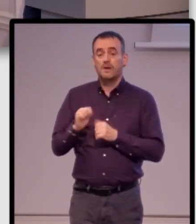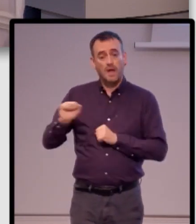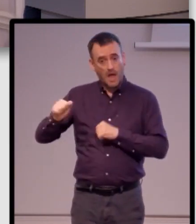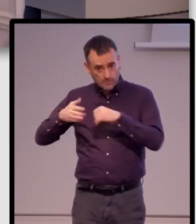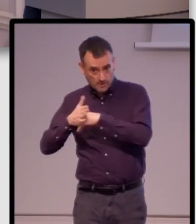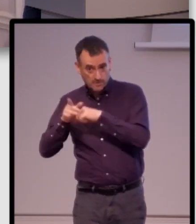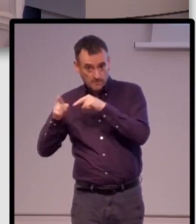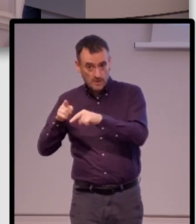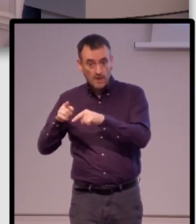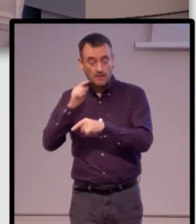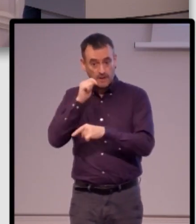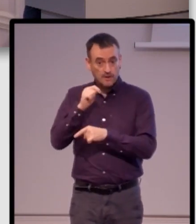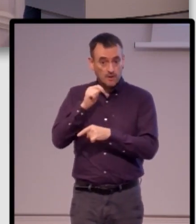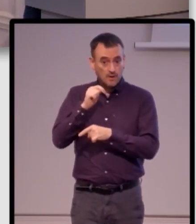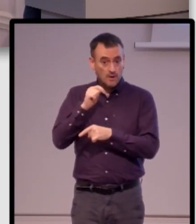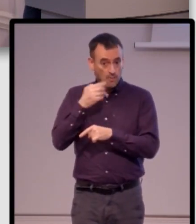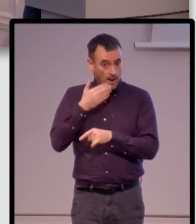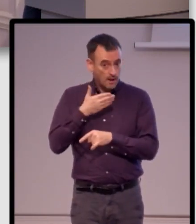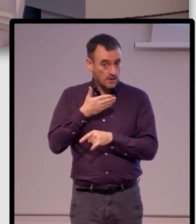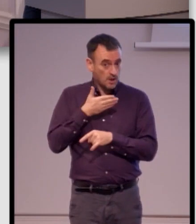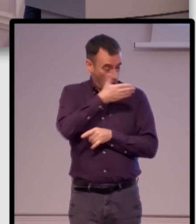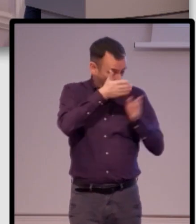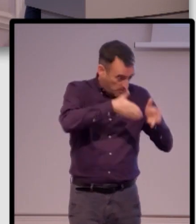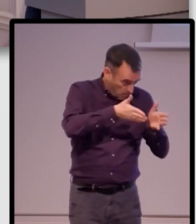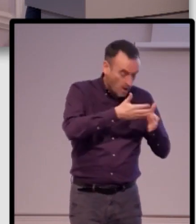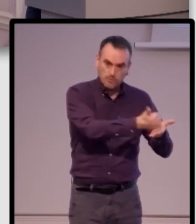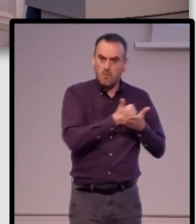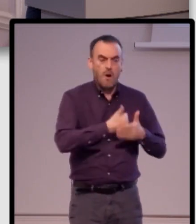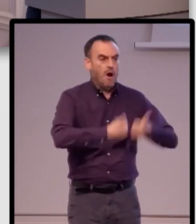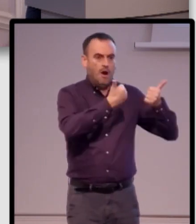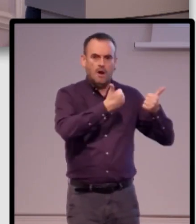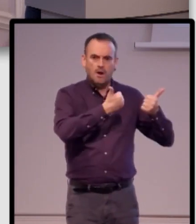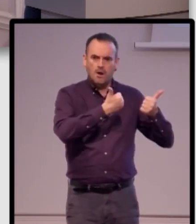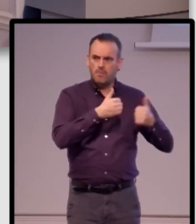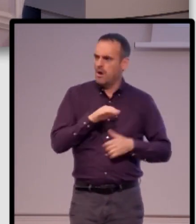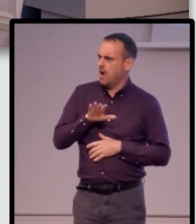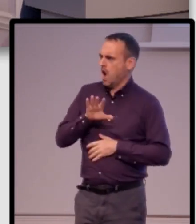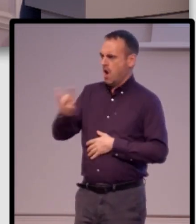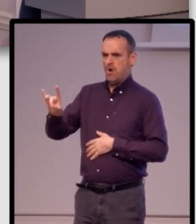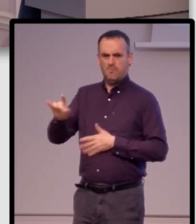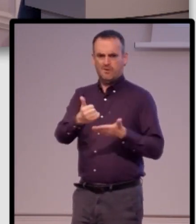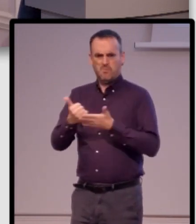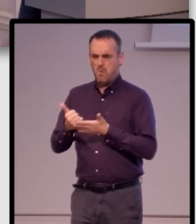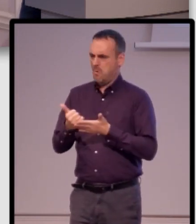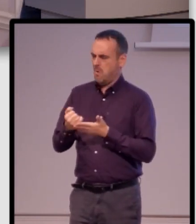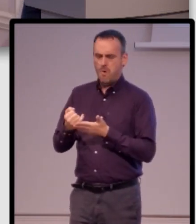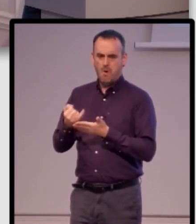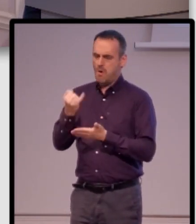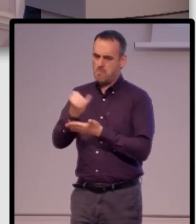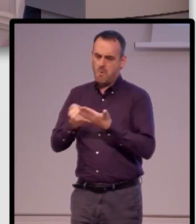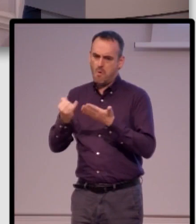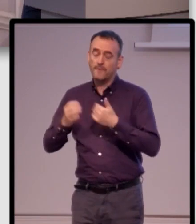really good support when we gone up. It's just ended as soon as you come out the door." The outreach teams, which